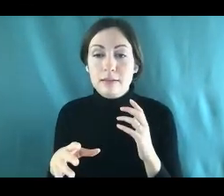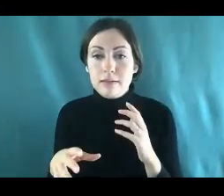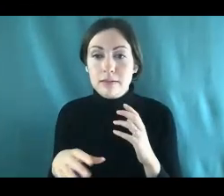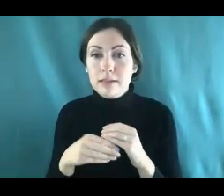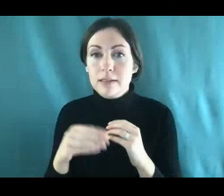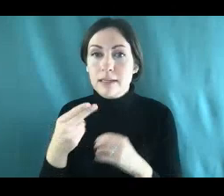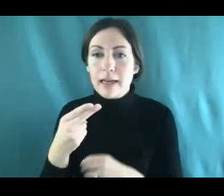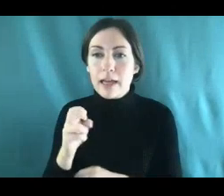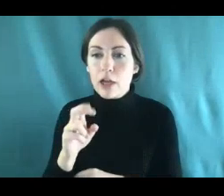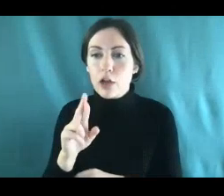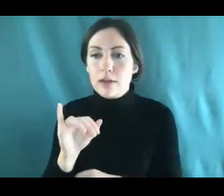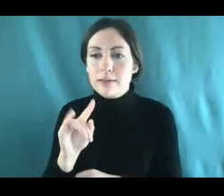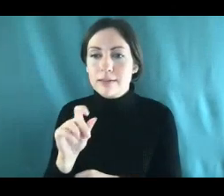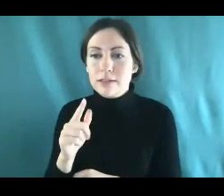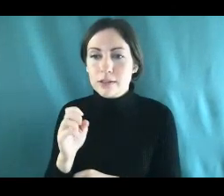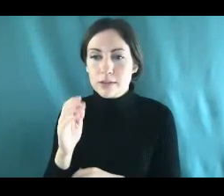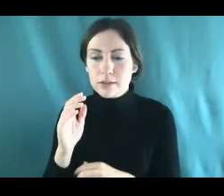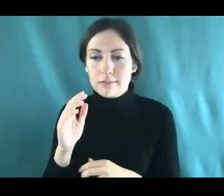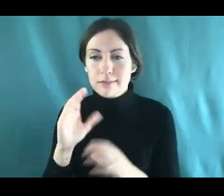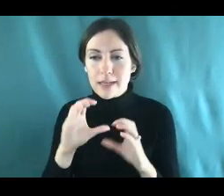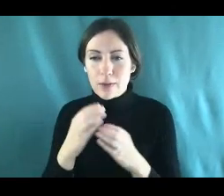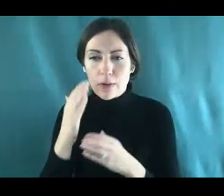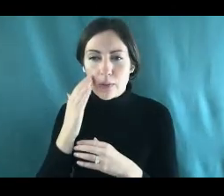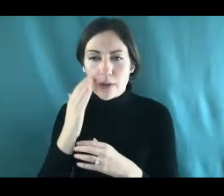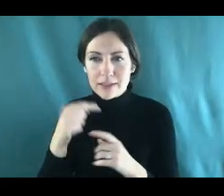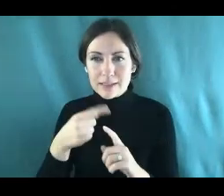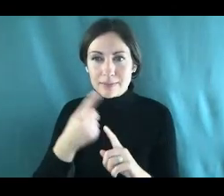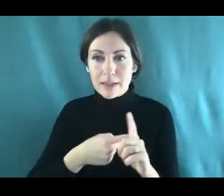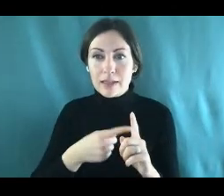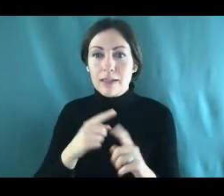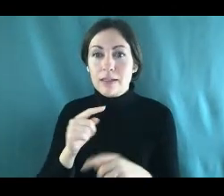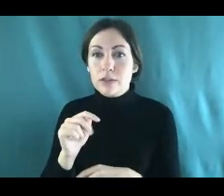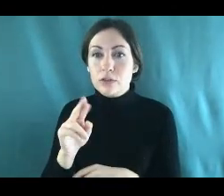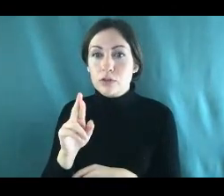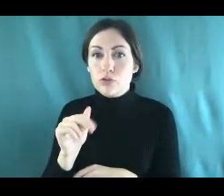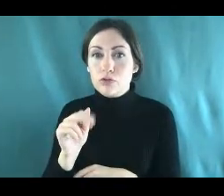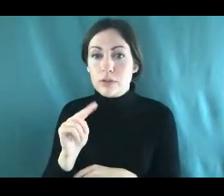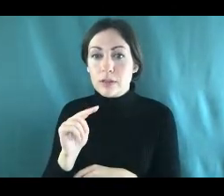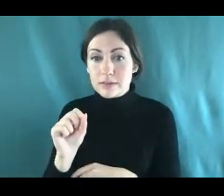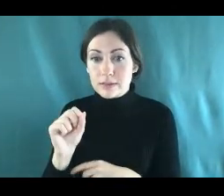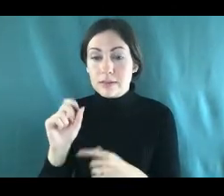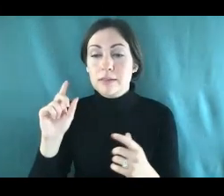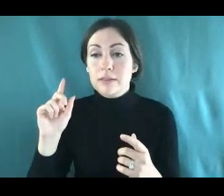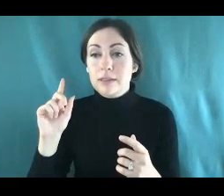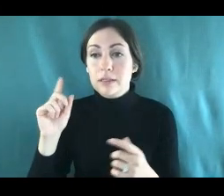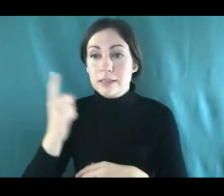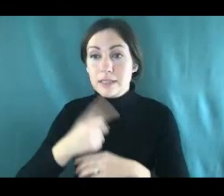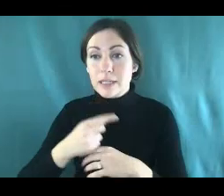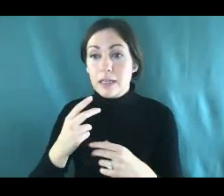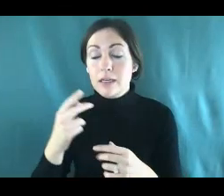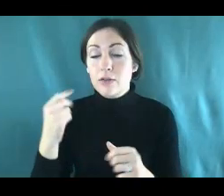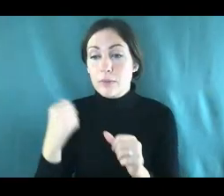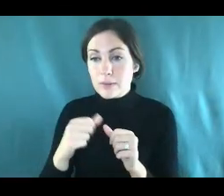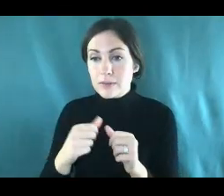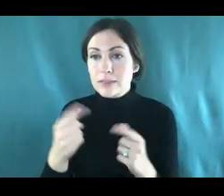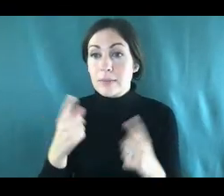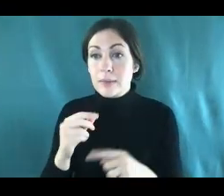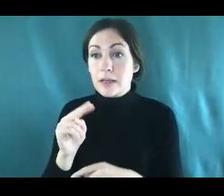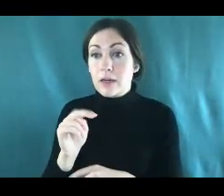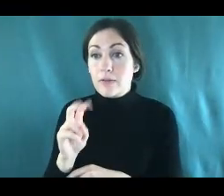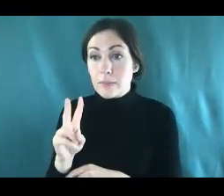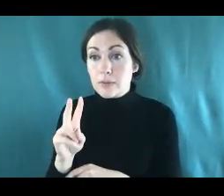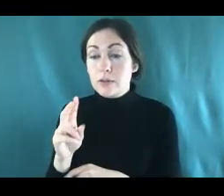awareness categories that are happening kind of this month would be Trans Day of Remembrance happening on November 20th. And we're